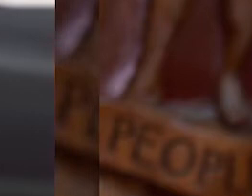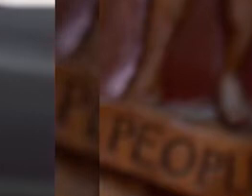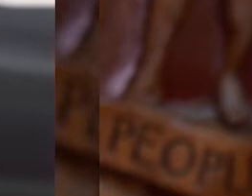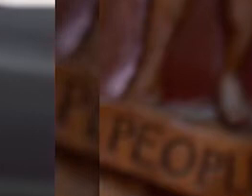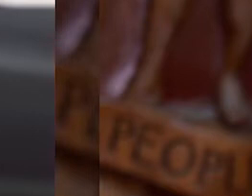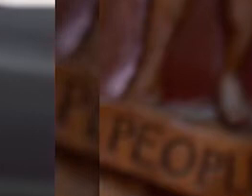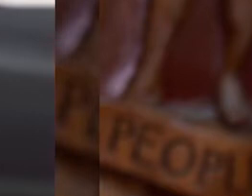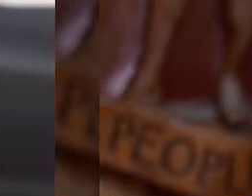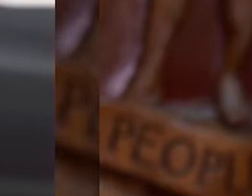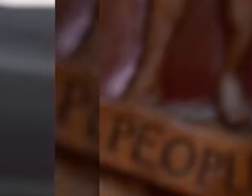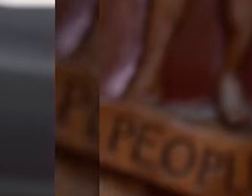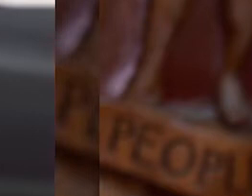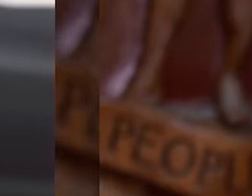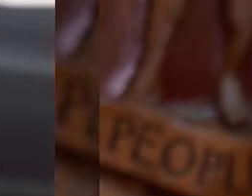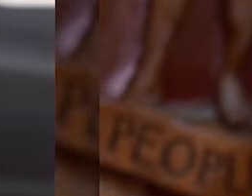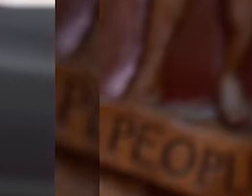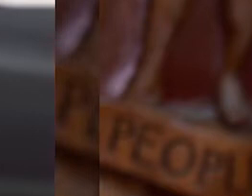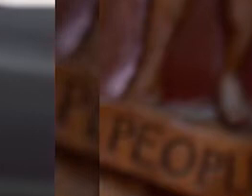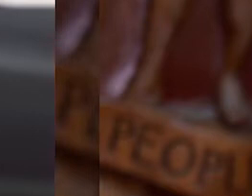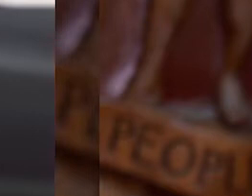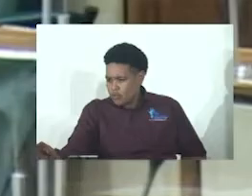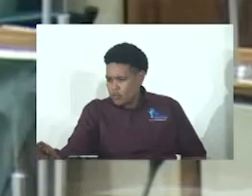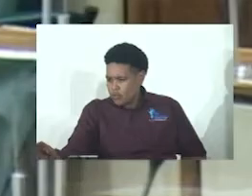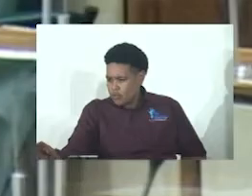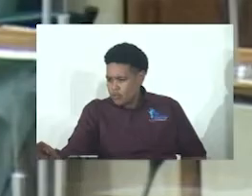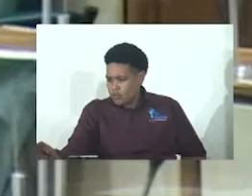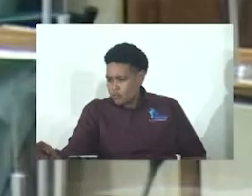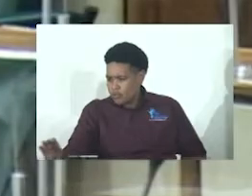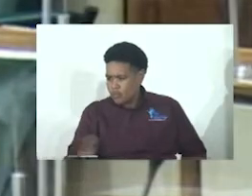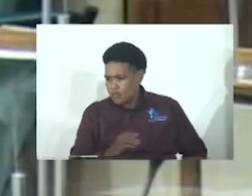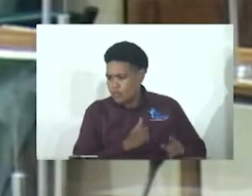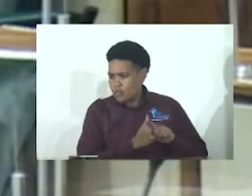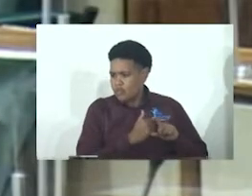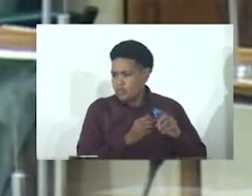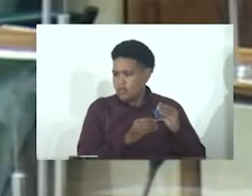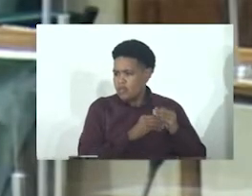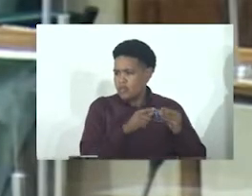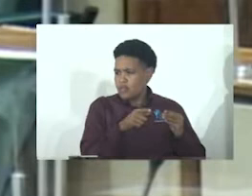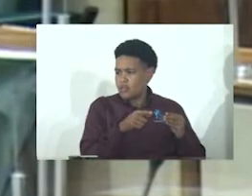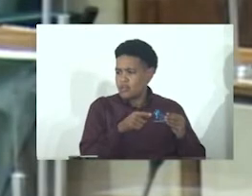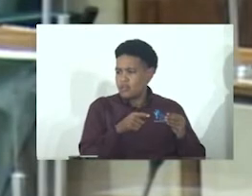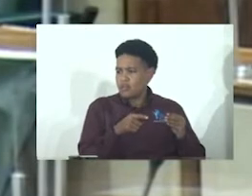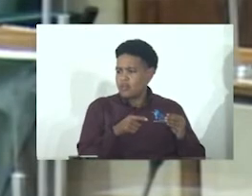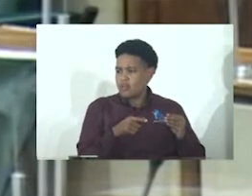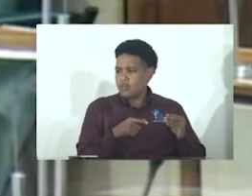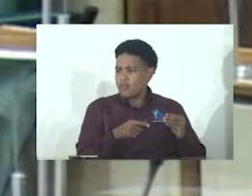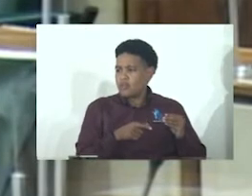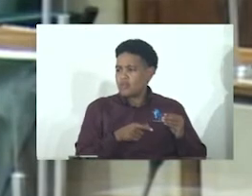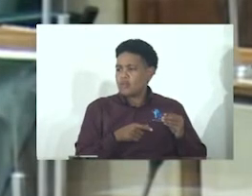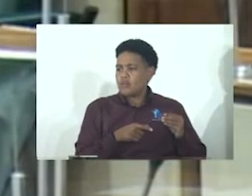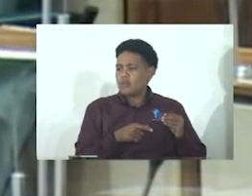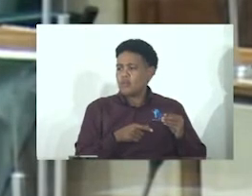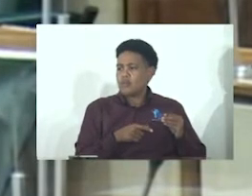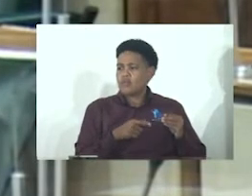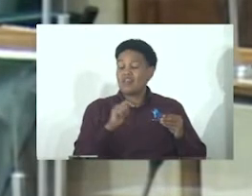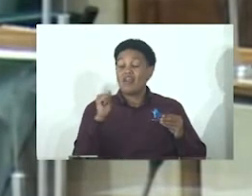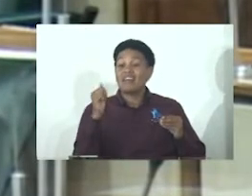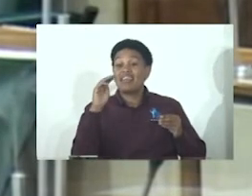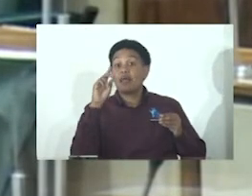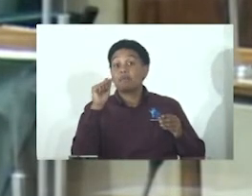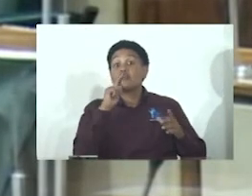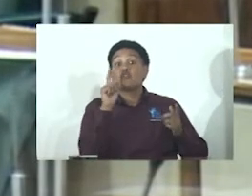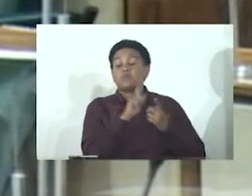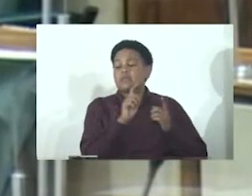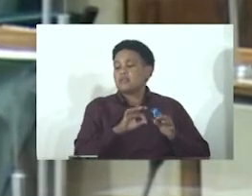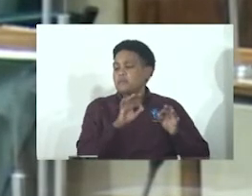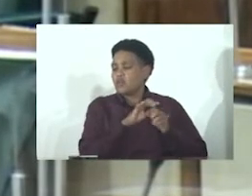to support the government's COVID-19 response. That available space has either been redirected to other MDAs to meet critical areas